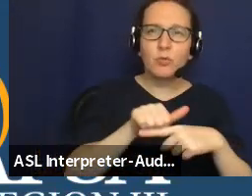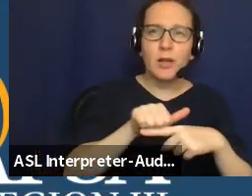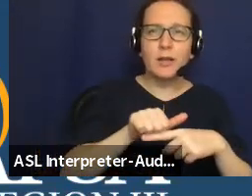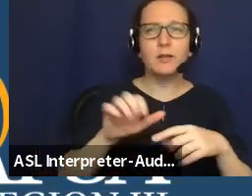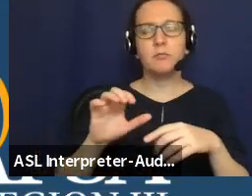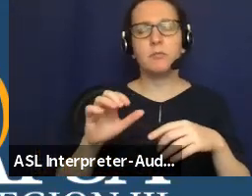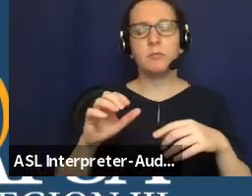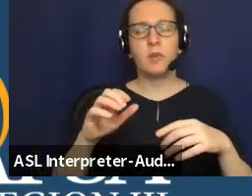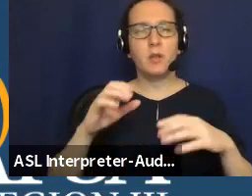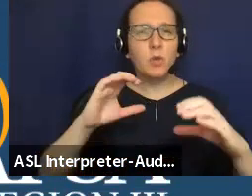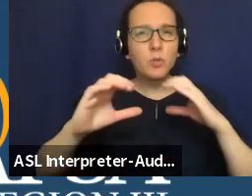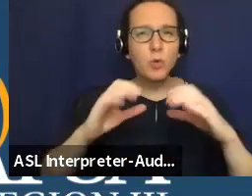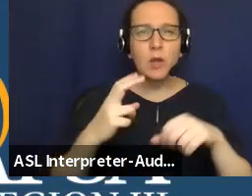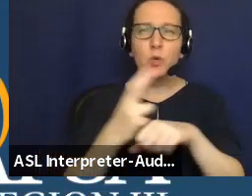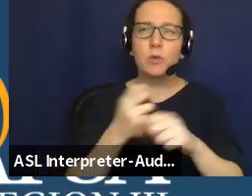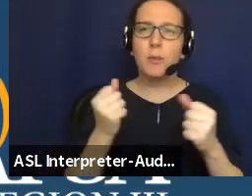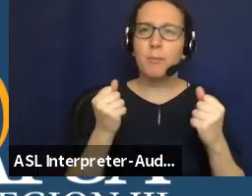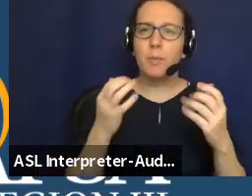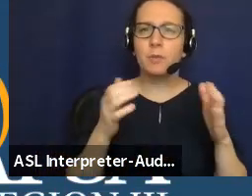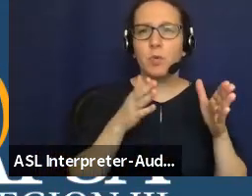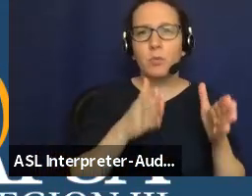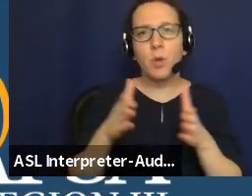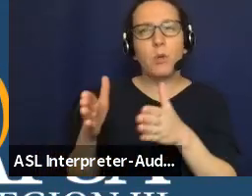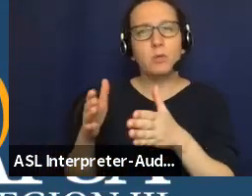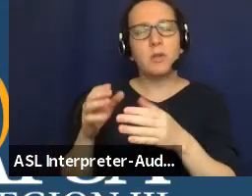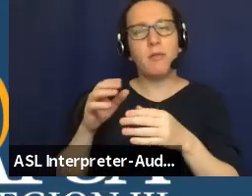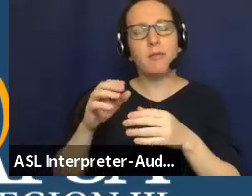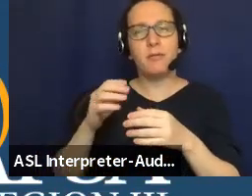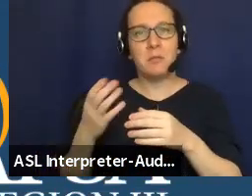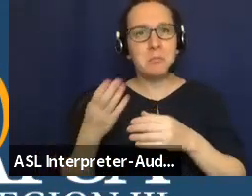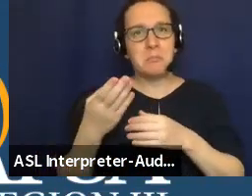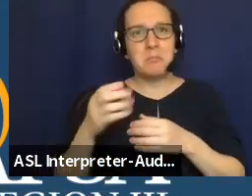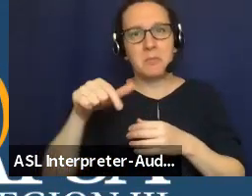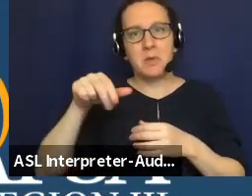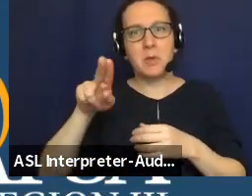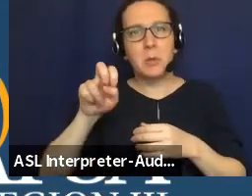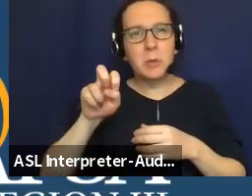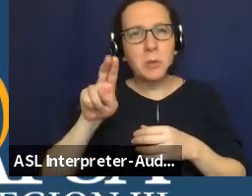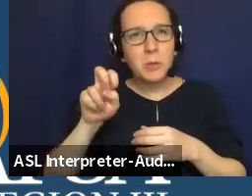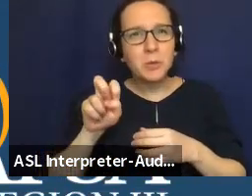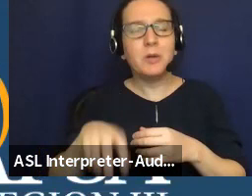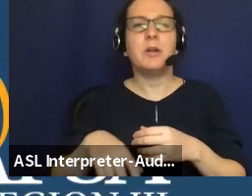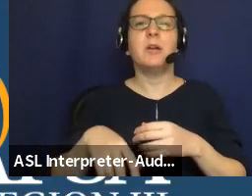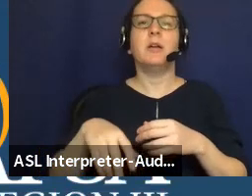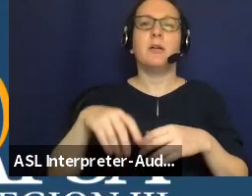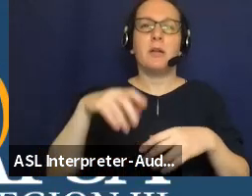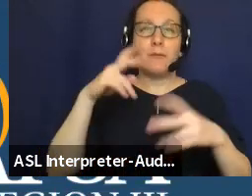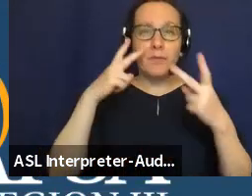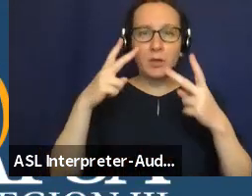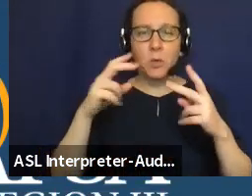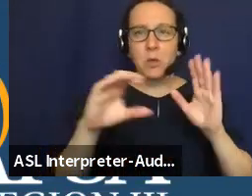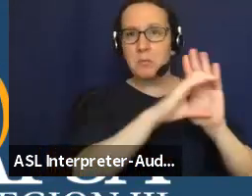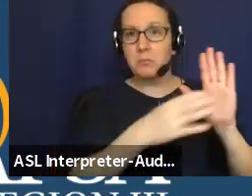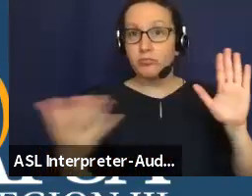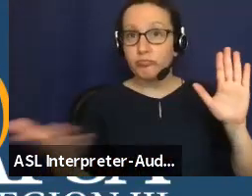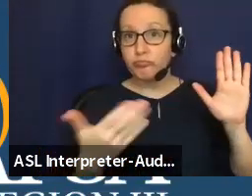communicating using multiple modes of cues and visuals in order to communicate to broader and